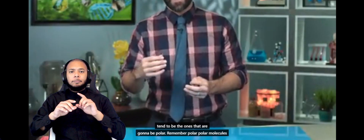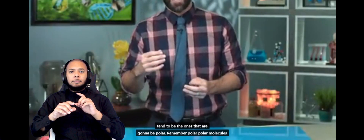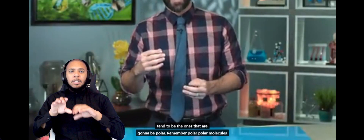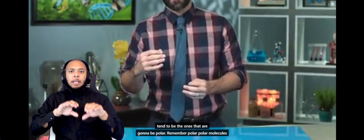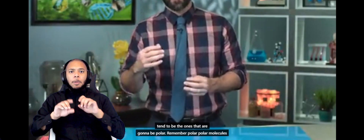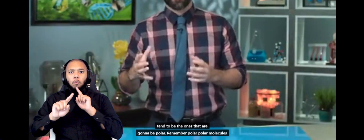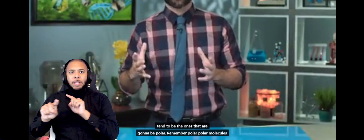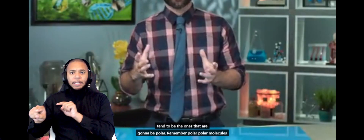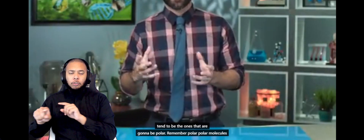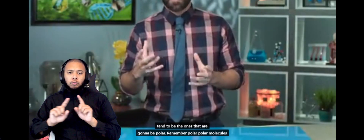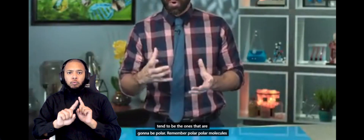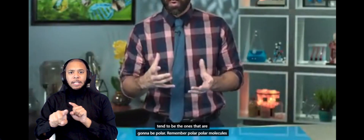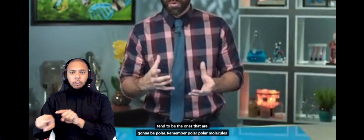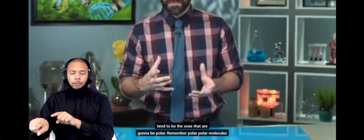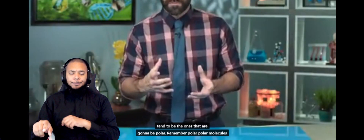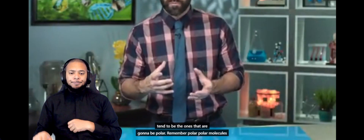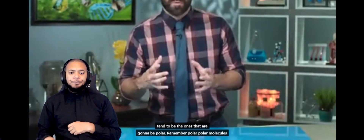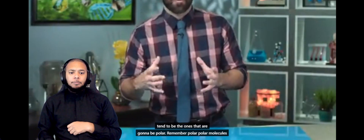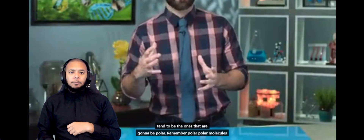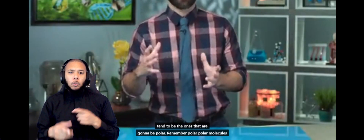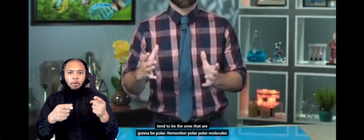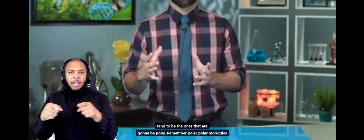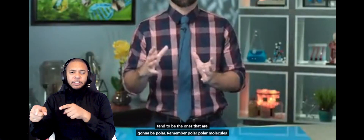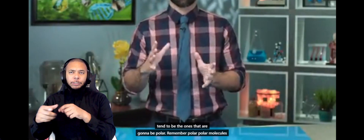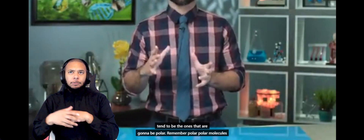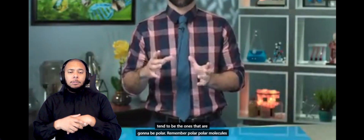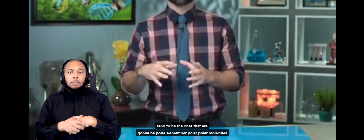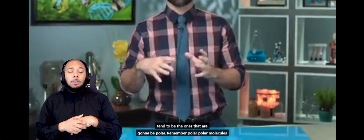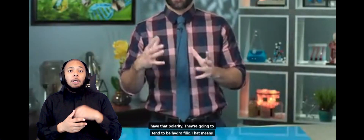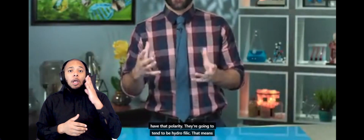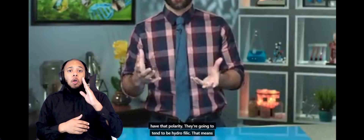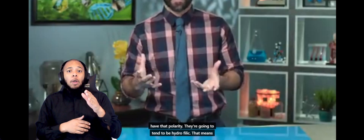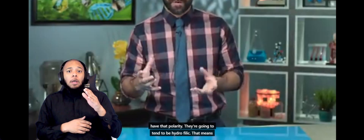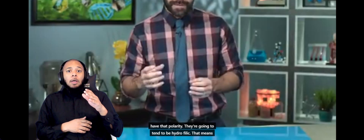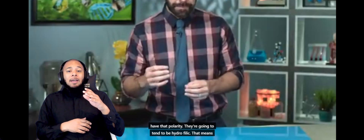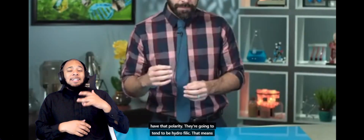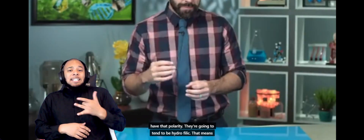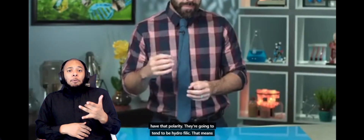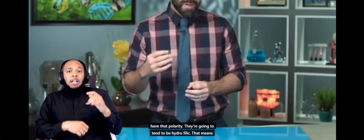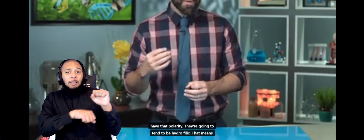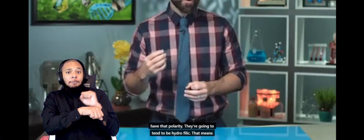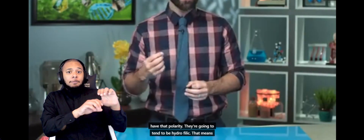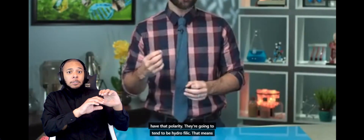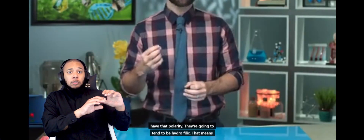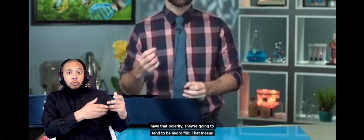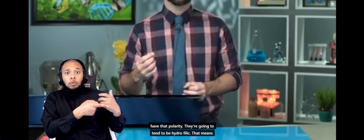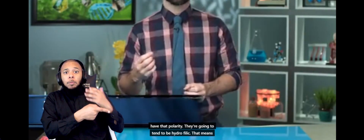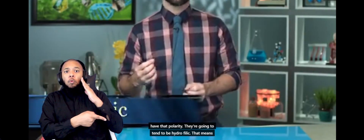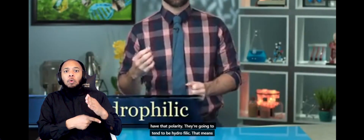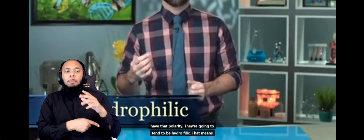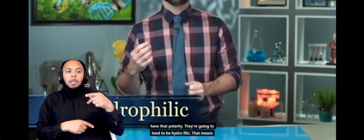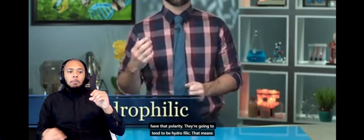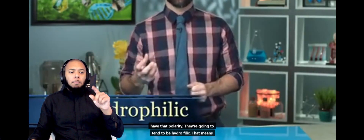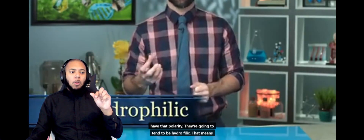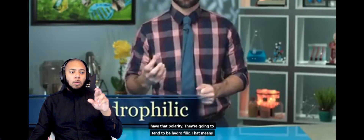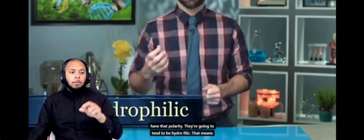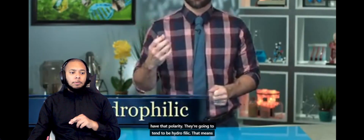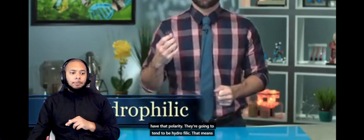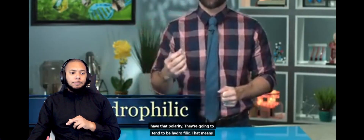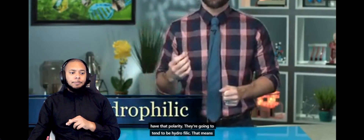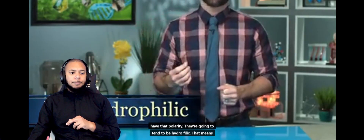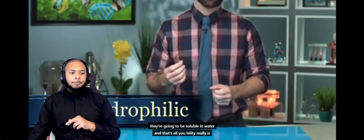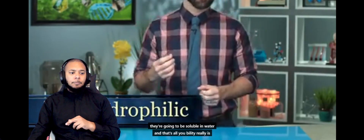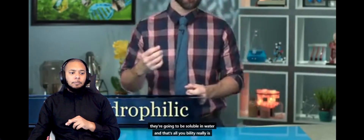be the ones that are going to be polar. Remember, polar molecules have that polarity. They're going to tend to be